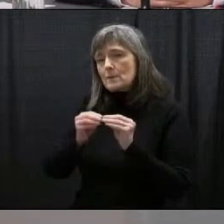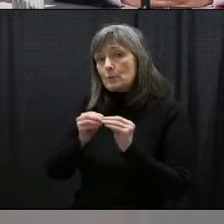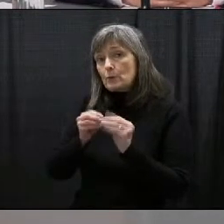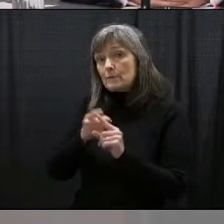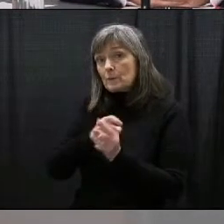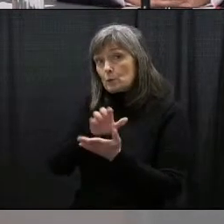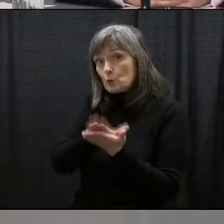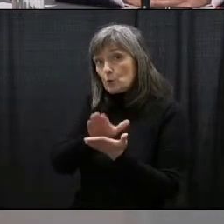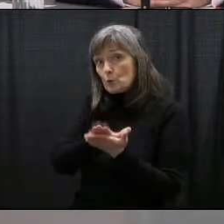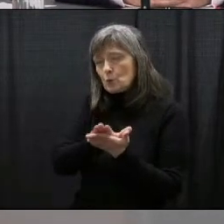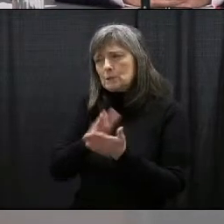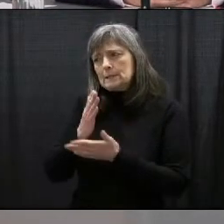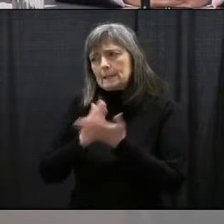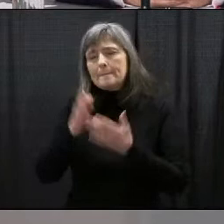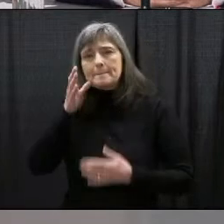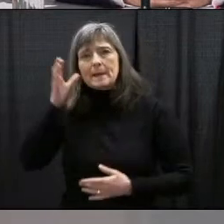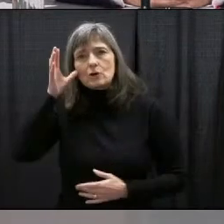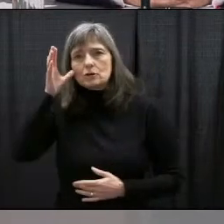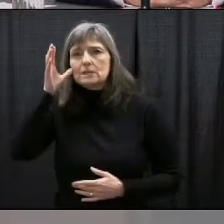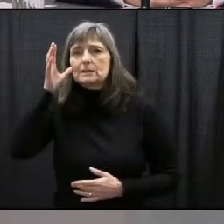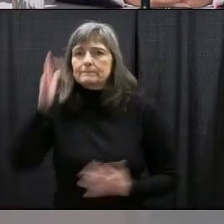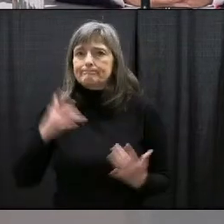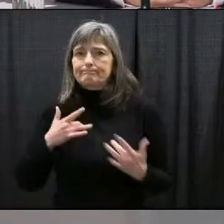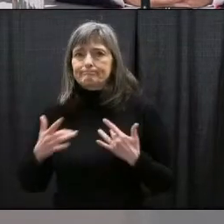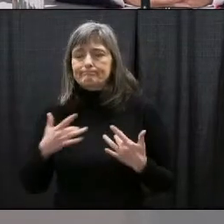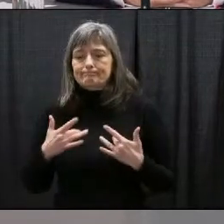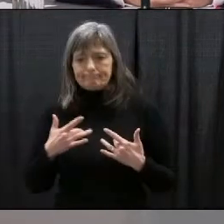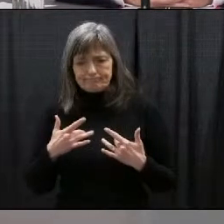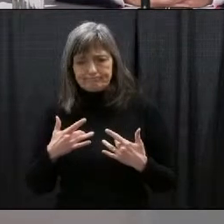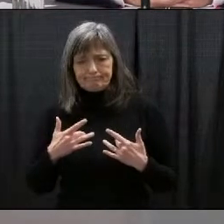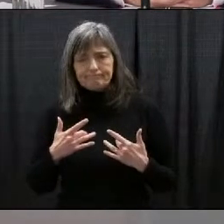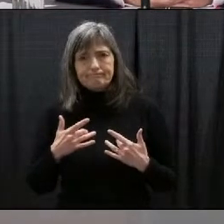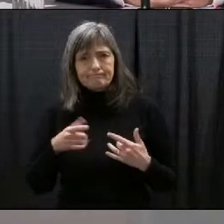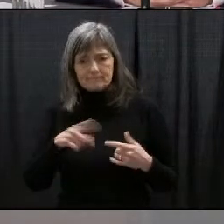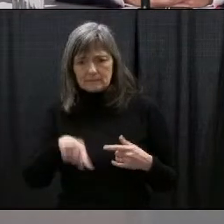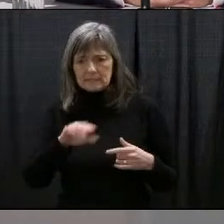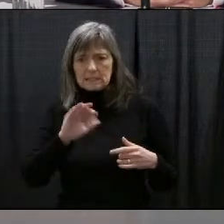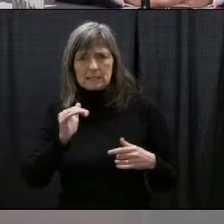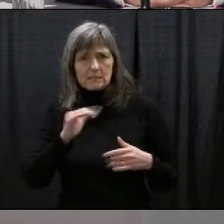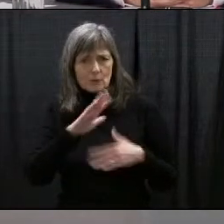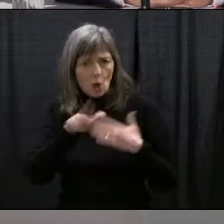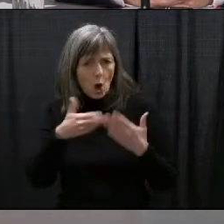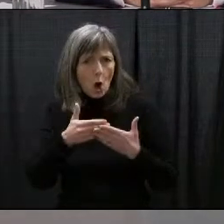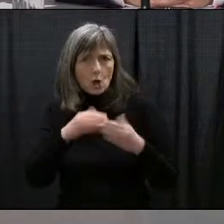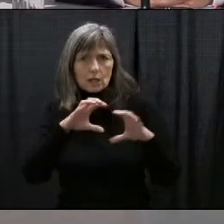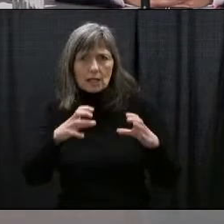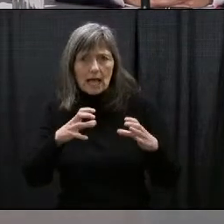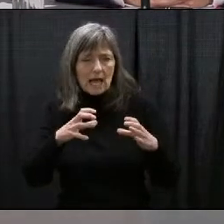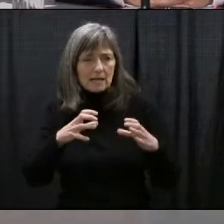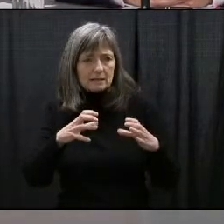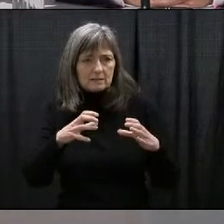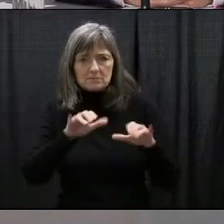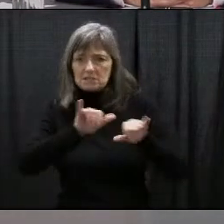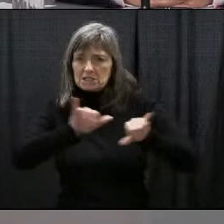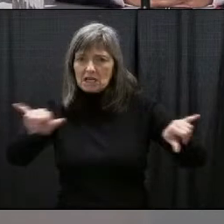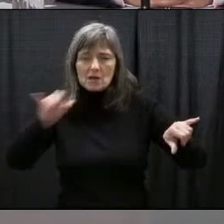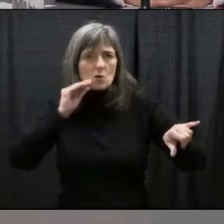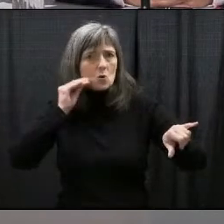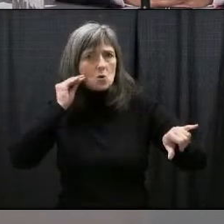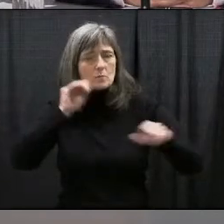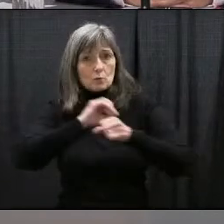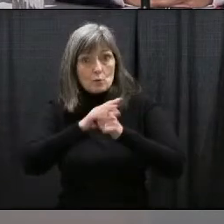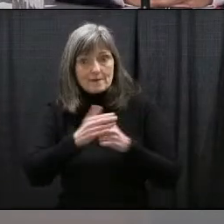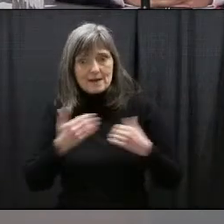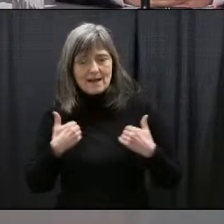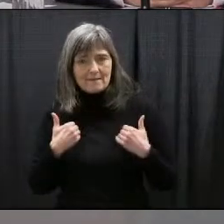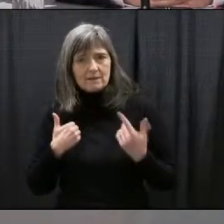concerns from parents who said, for example, there are, in some cases, almost entire classes that seem to be out with COVID. Where do things